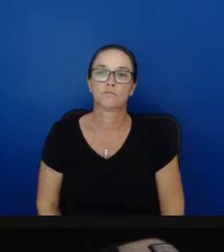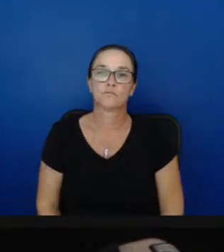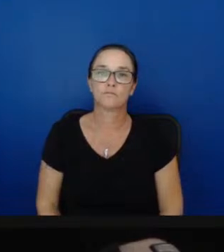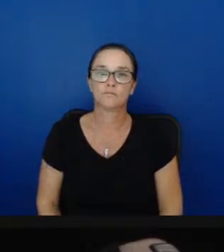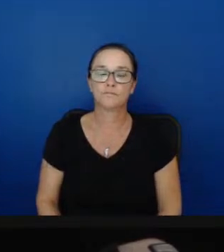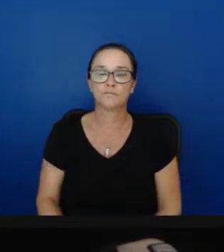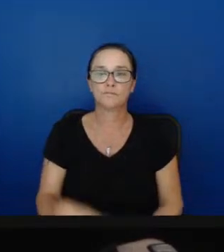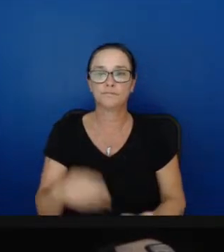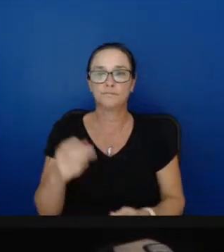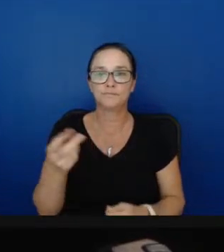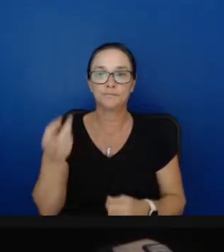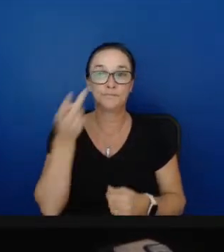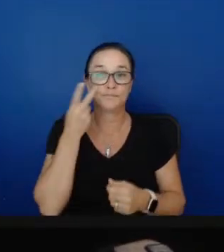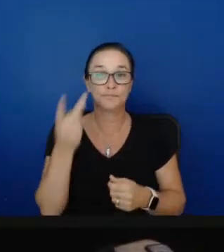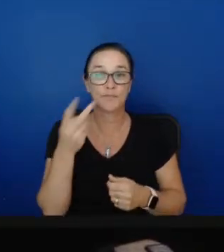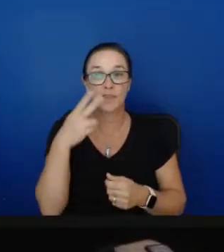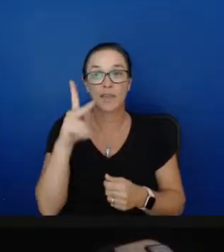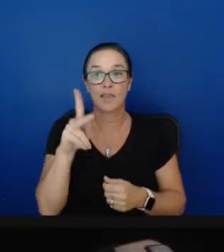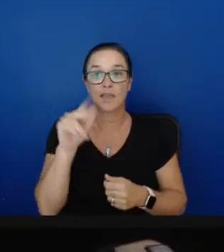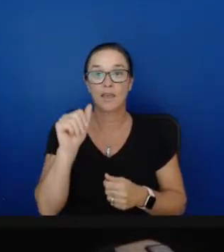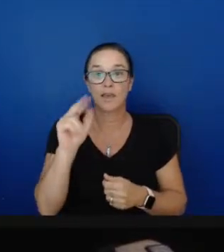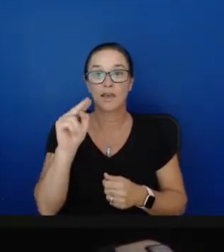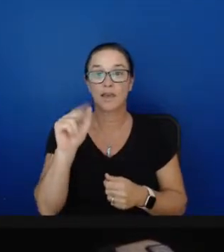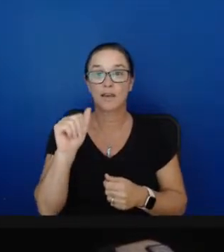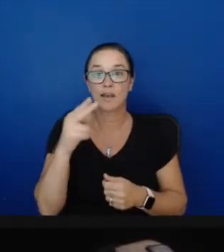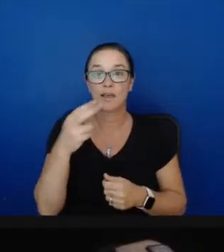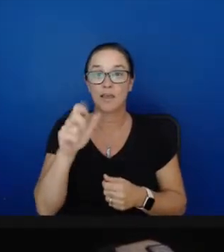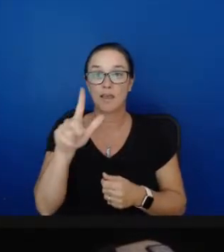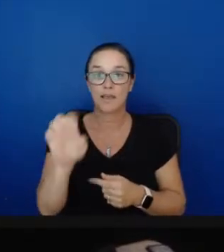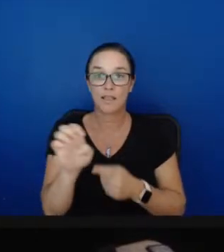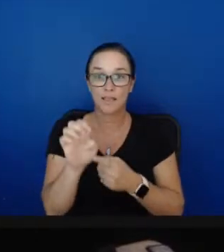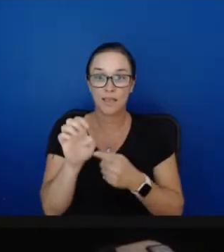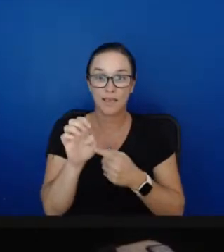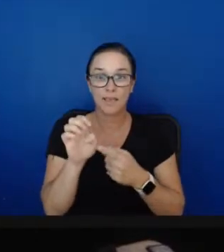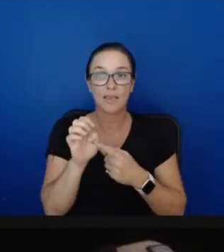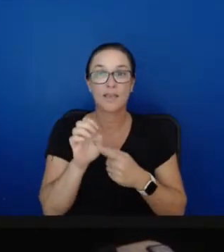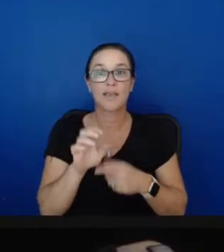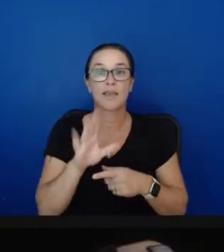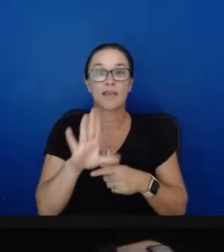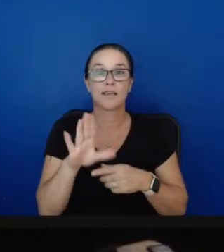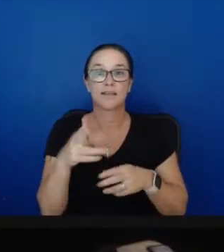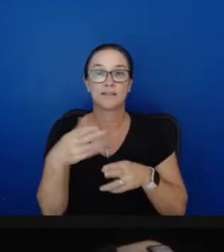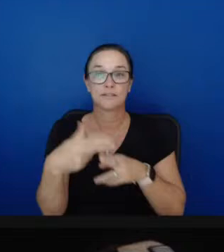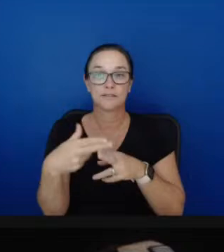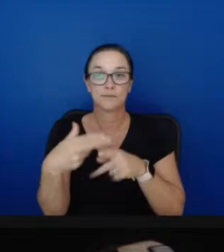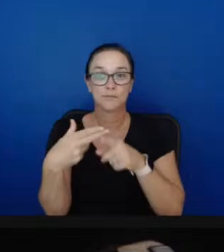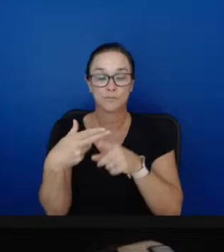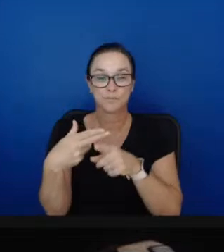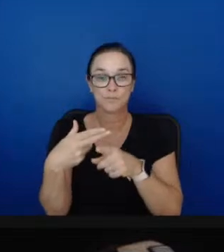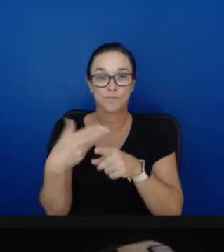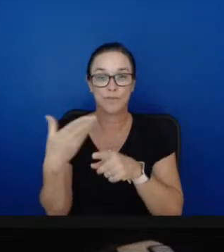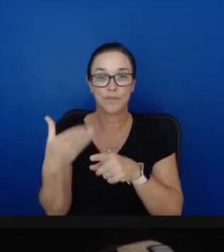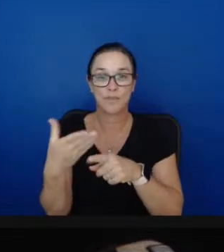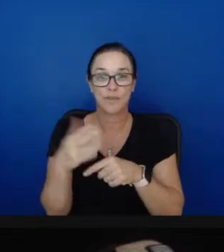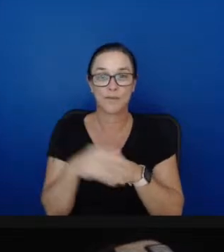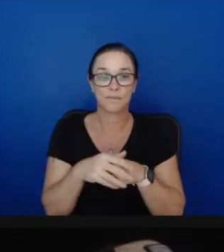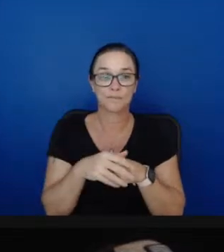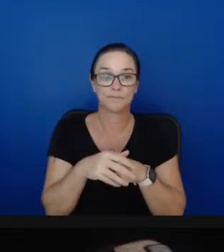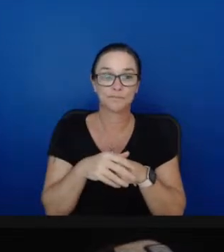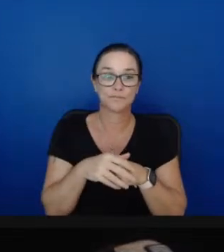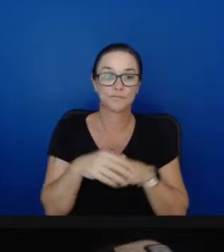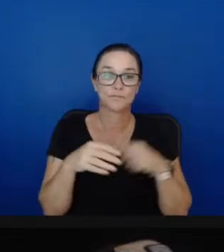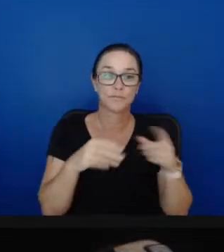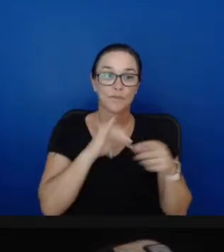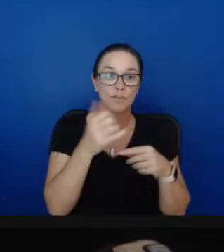Kanahele's name here, I forgot to throw this in here, but Jim K was also the one who convened the Conversing with Pelehonuamea